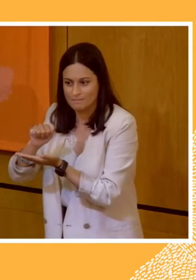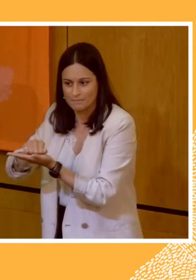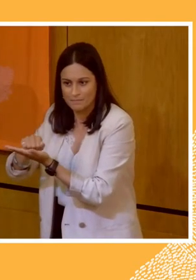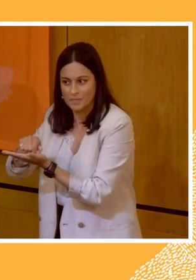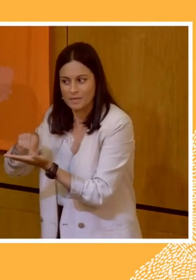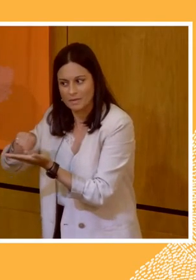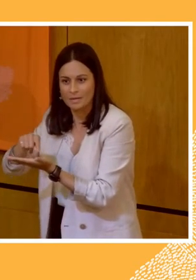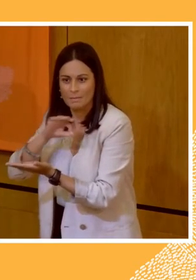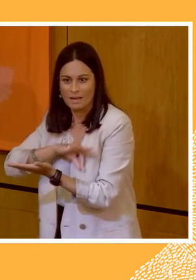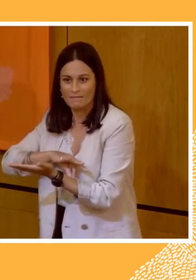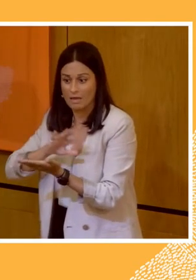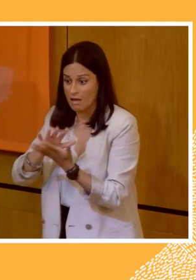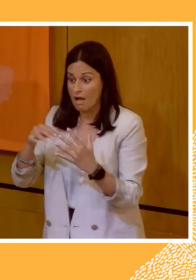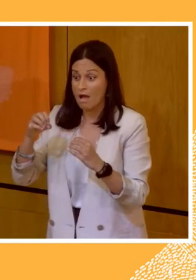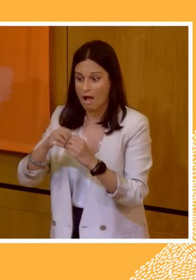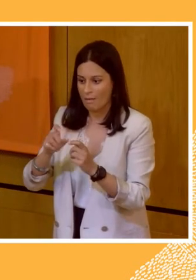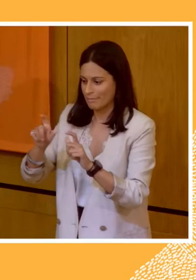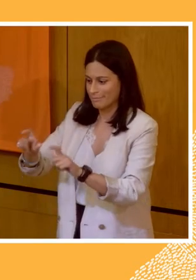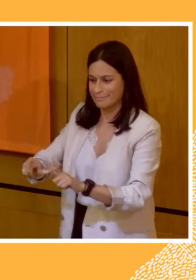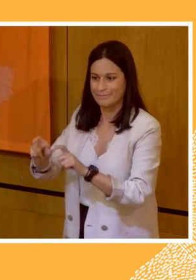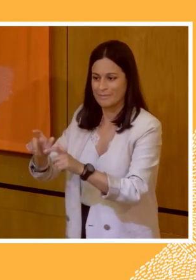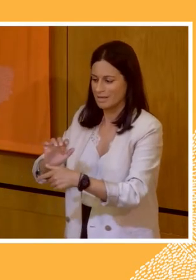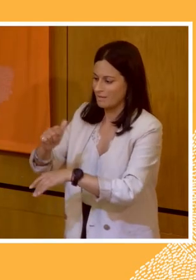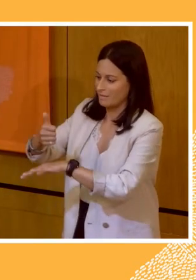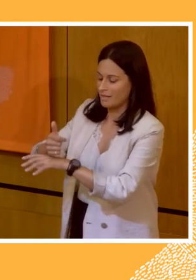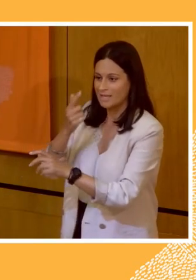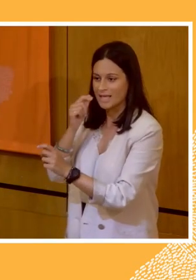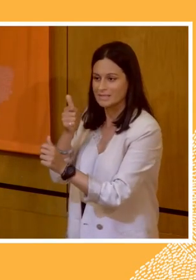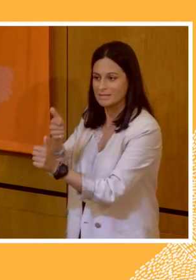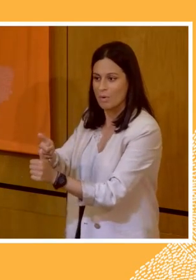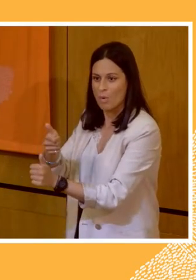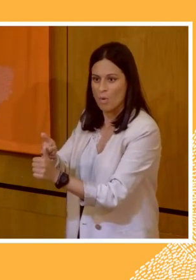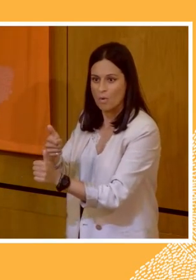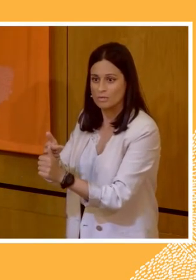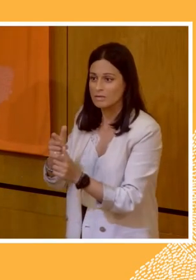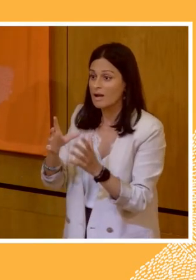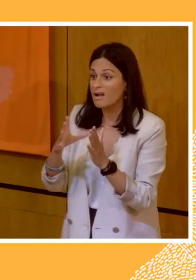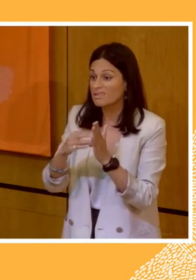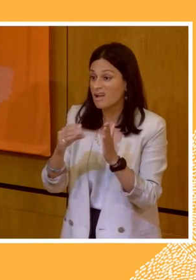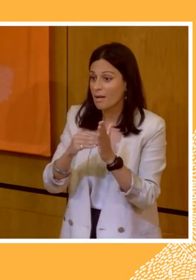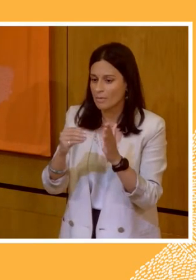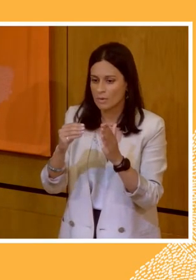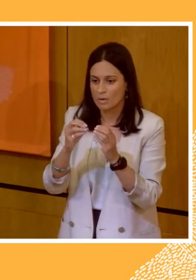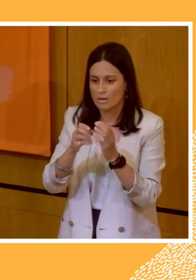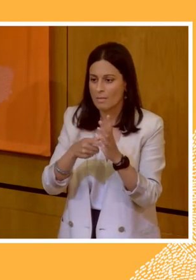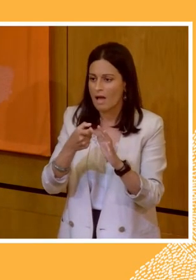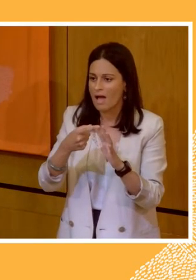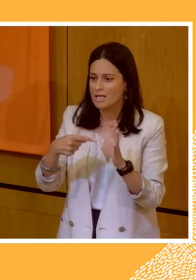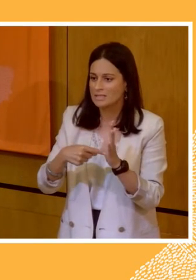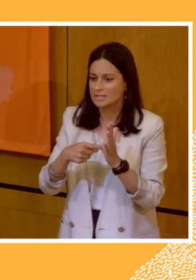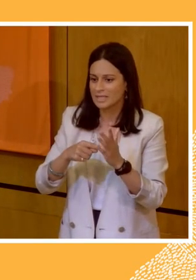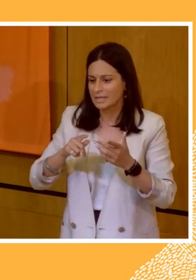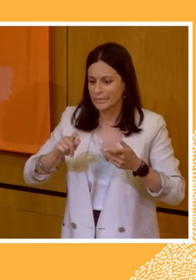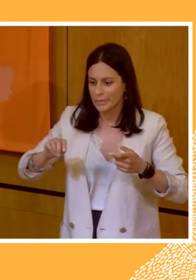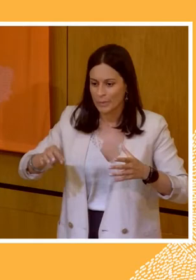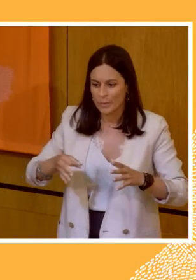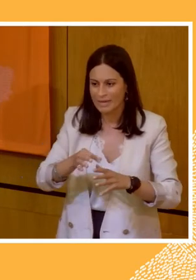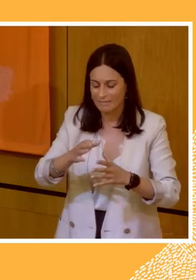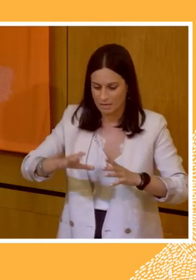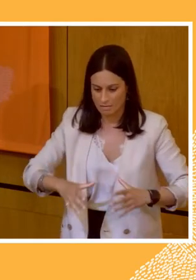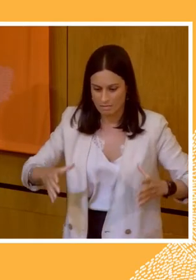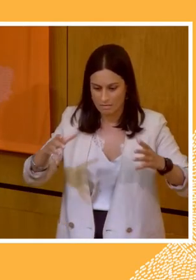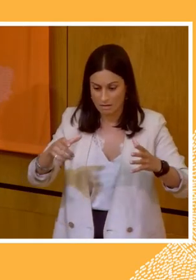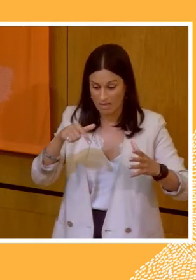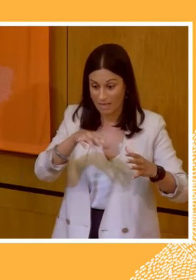Wind Hub, to be supported in basket weaving, which is part of their culture, and